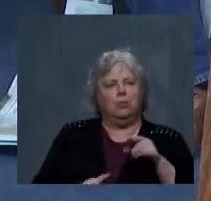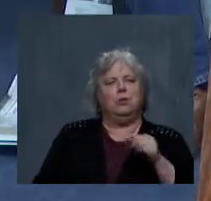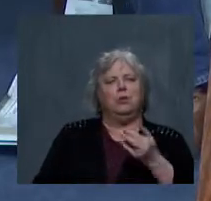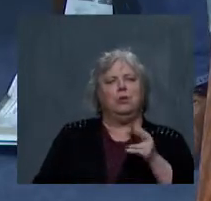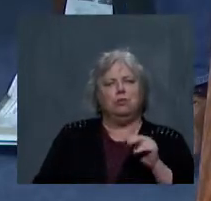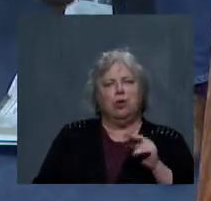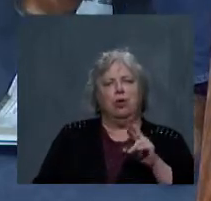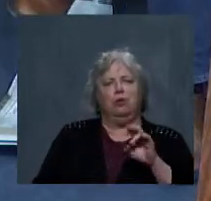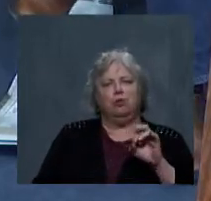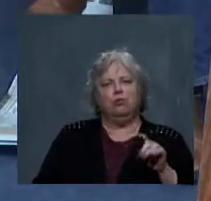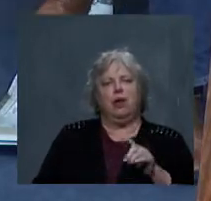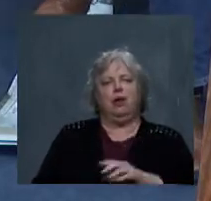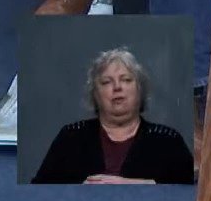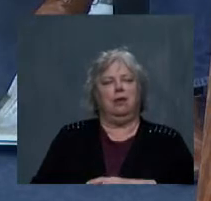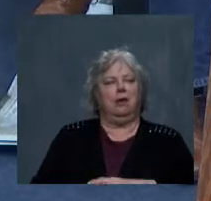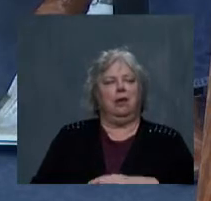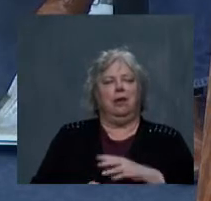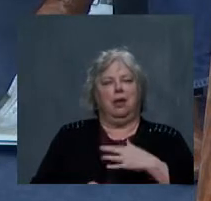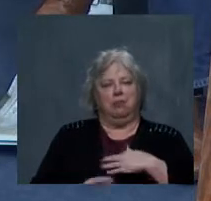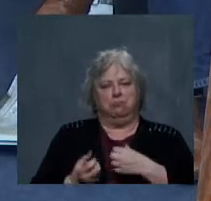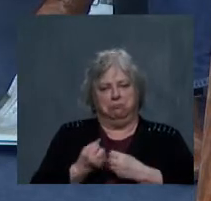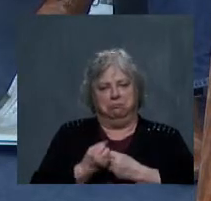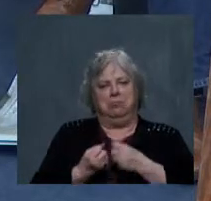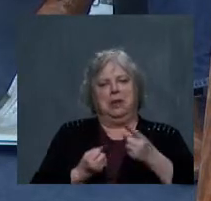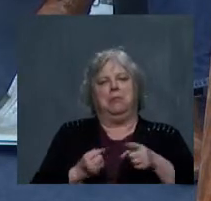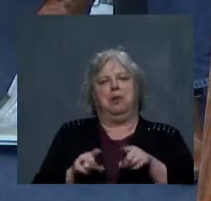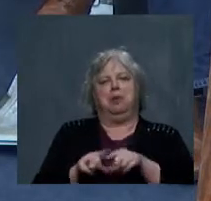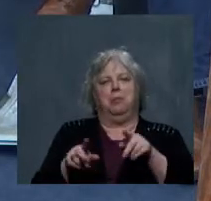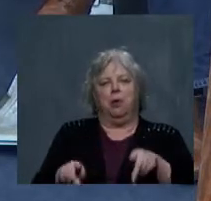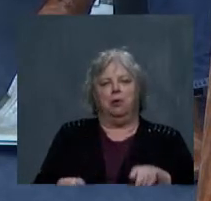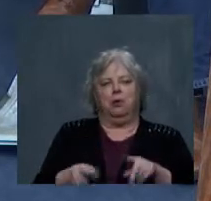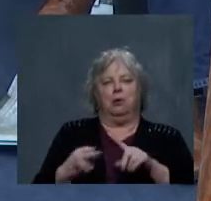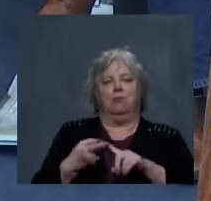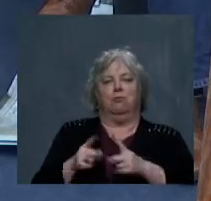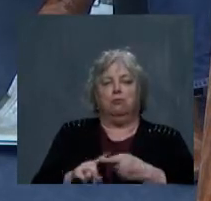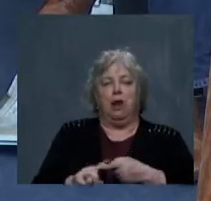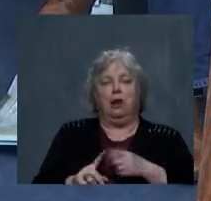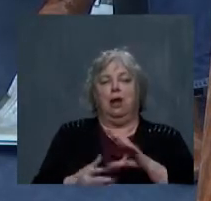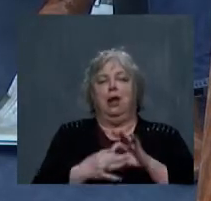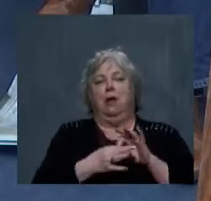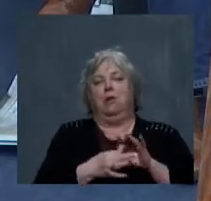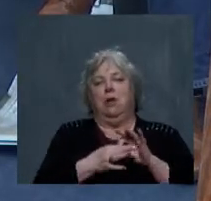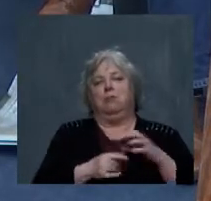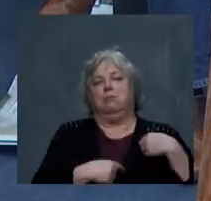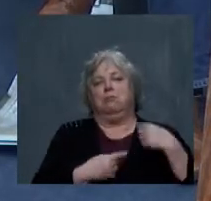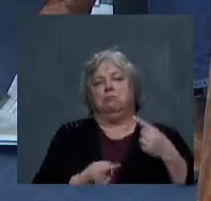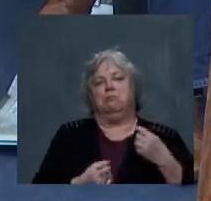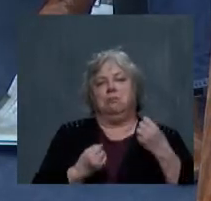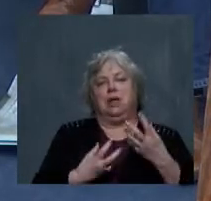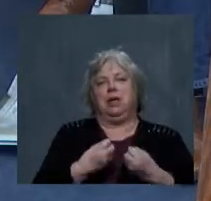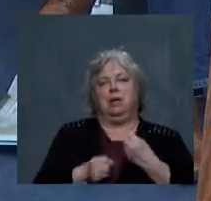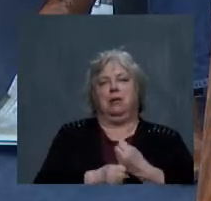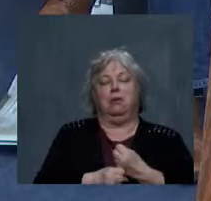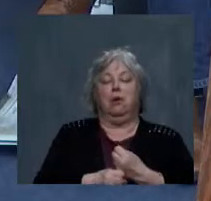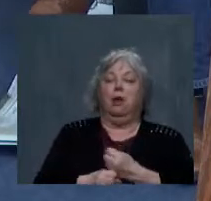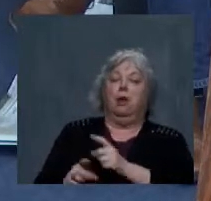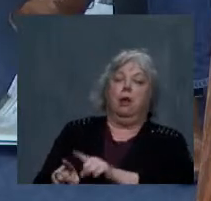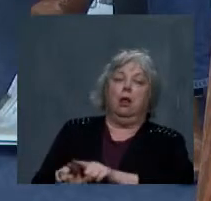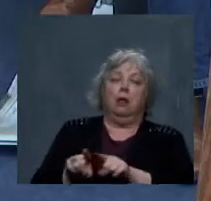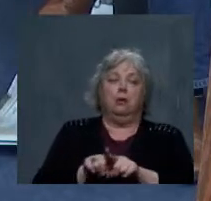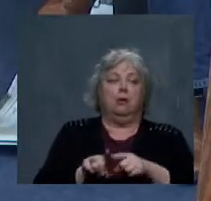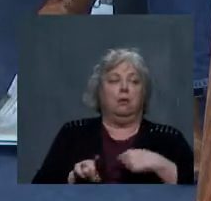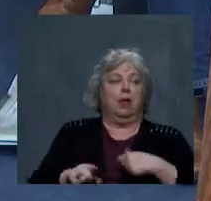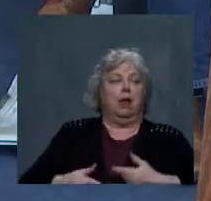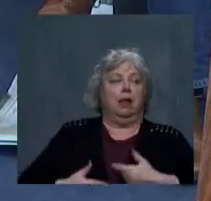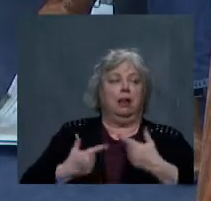and I vouch for him as a person, as a friend in our relationship over the years. Also, I